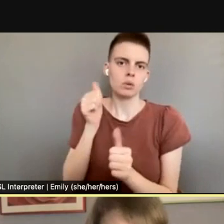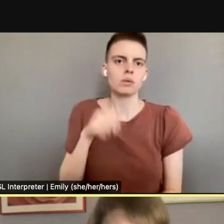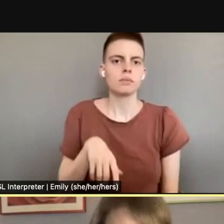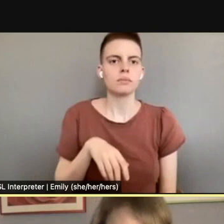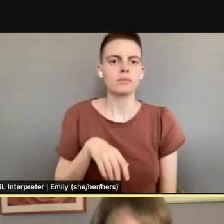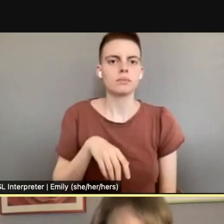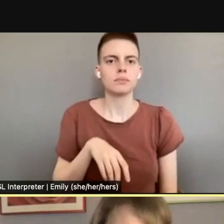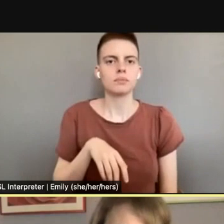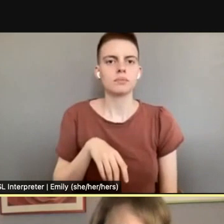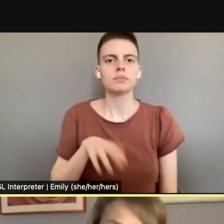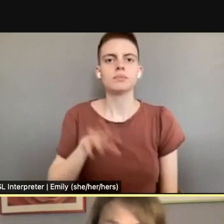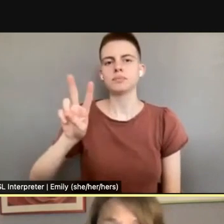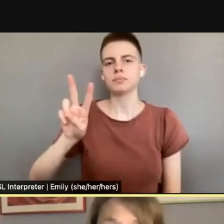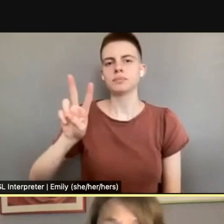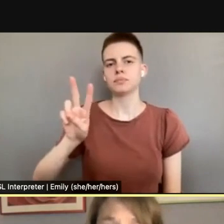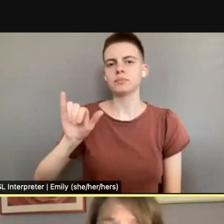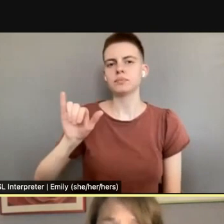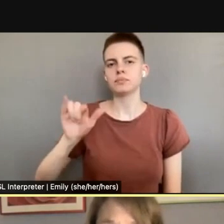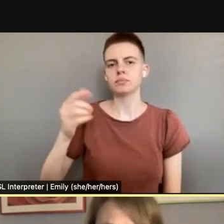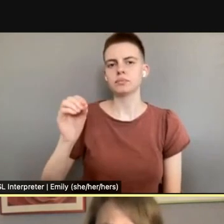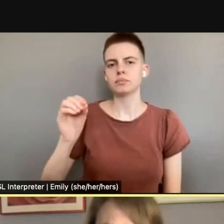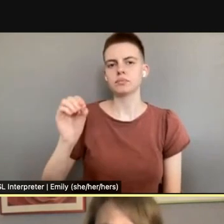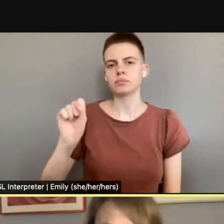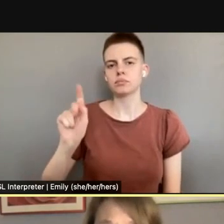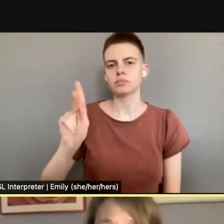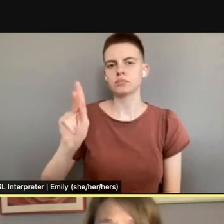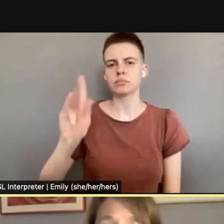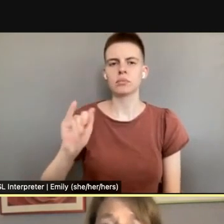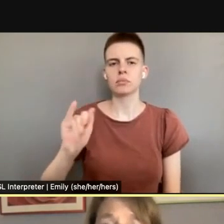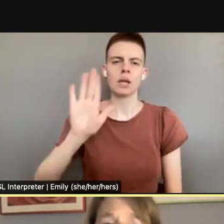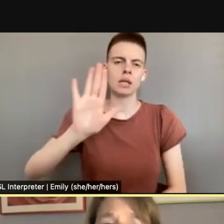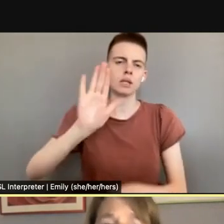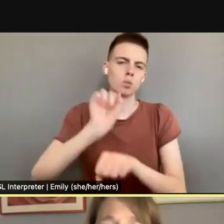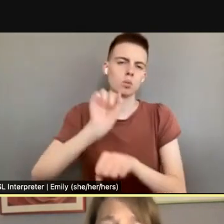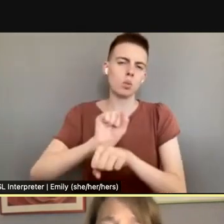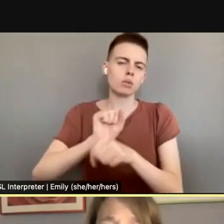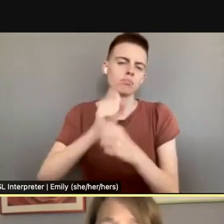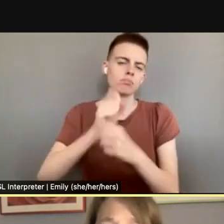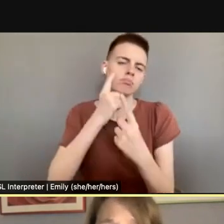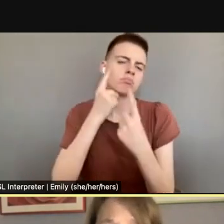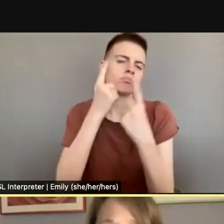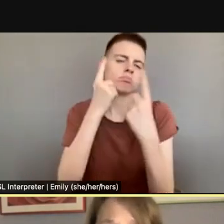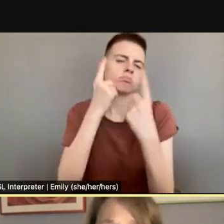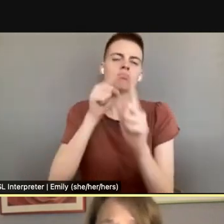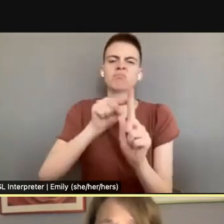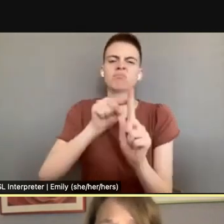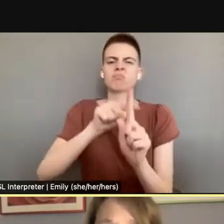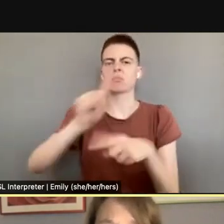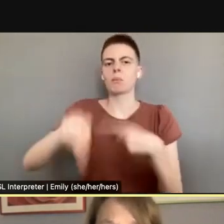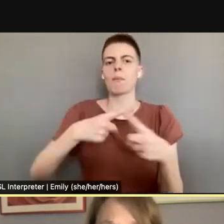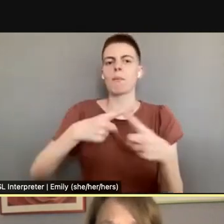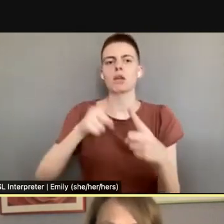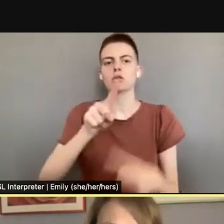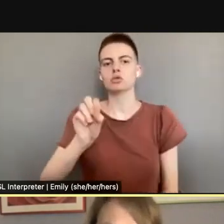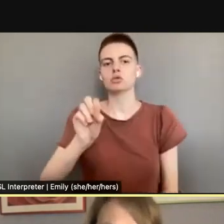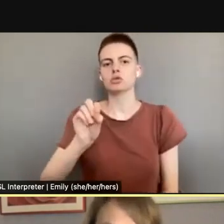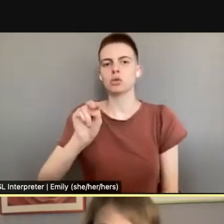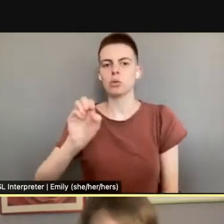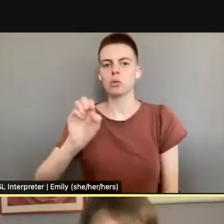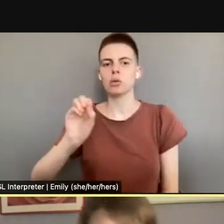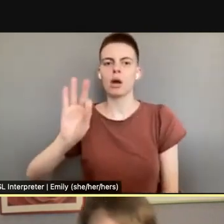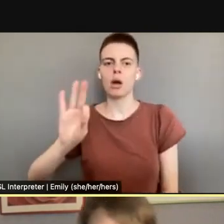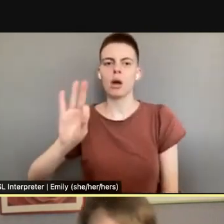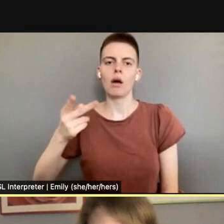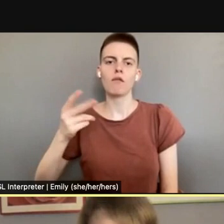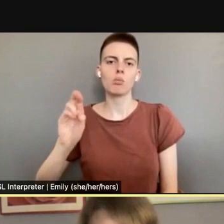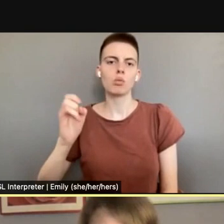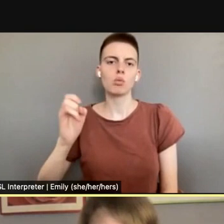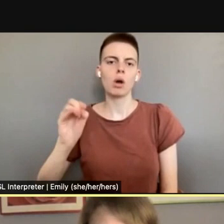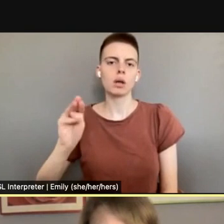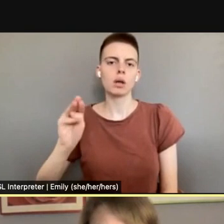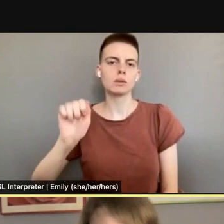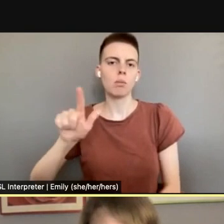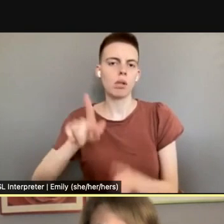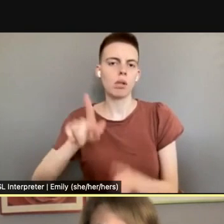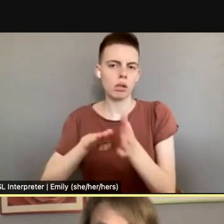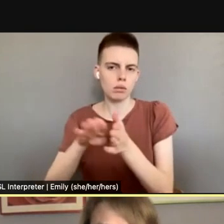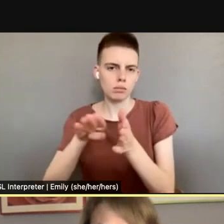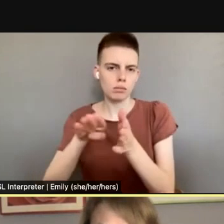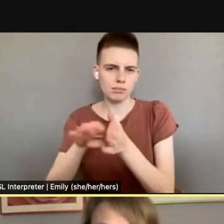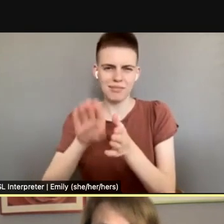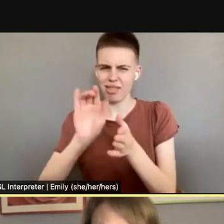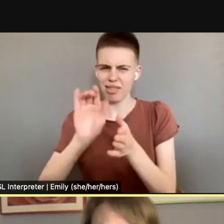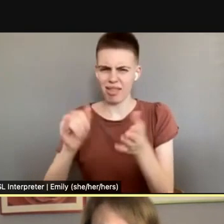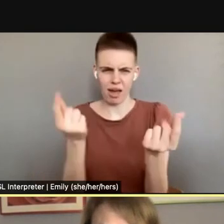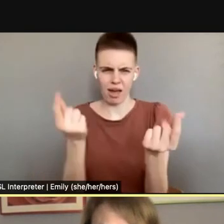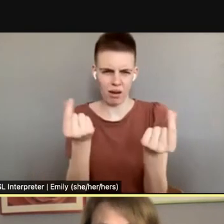was around the zone of proximal development. The zone of proximal development is the distance between a student's ability